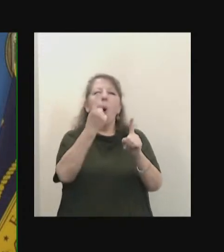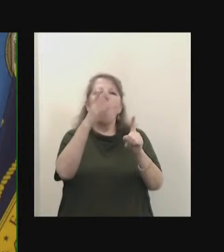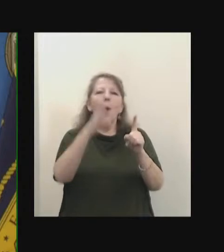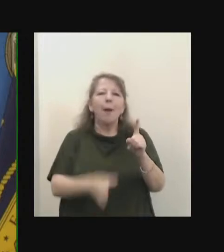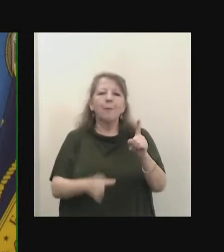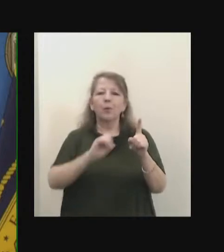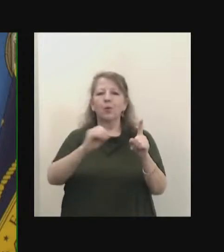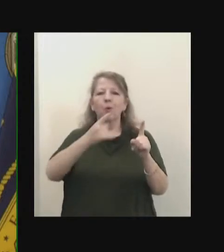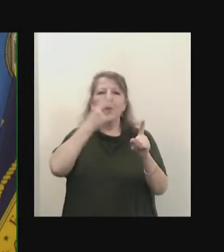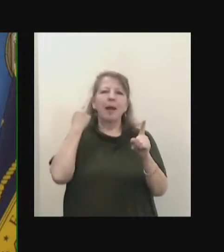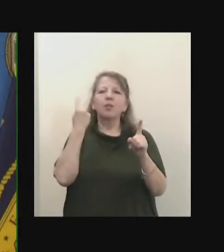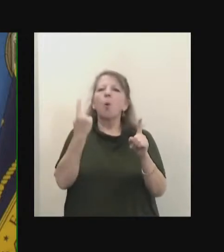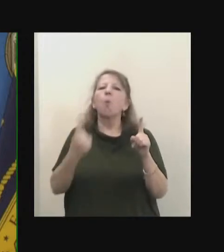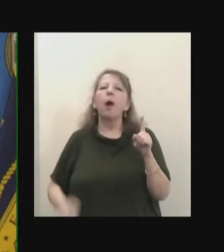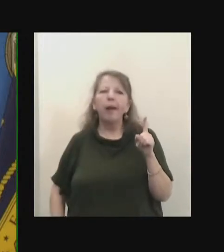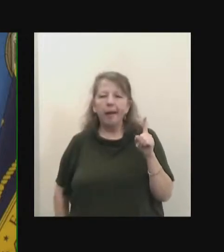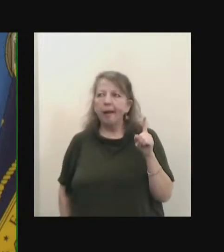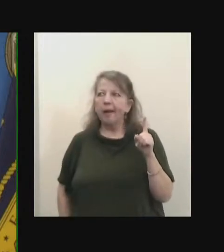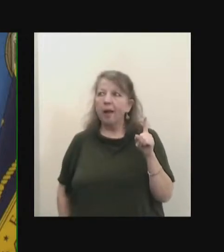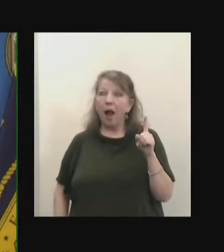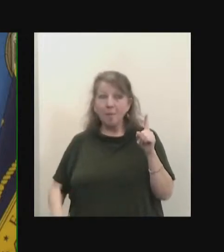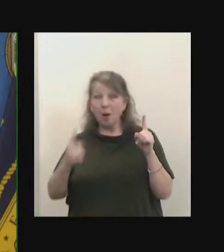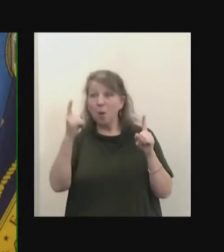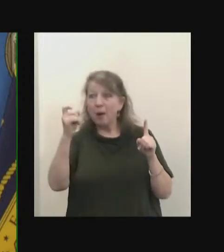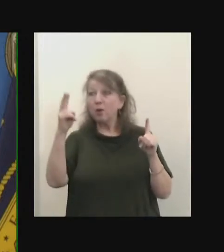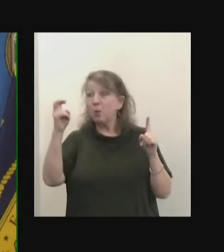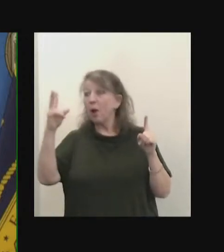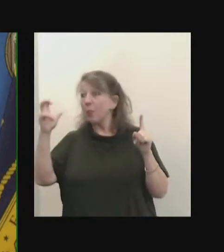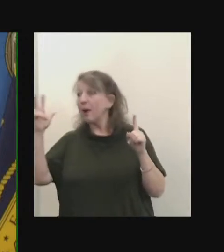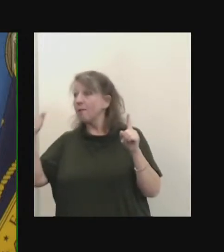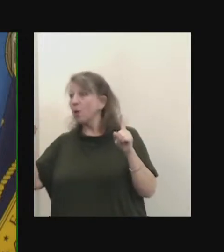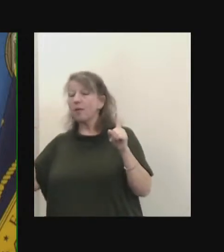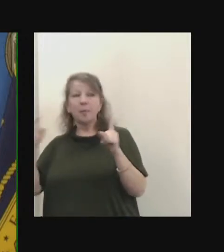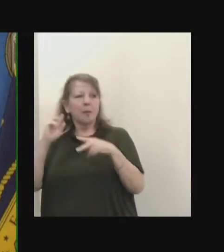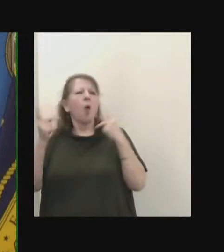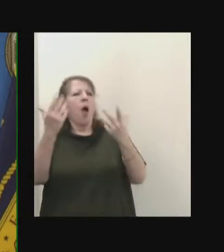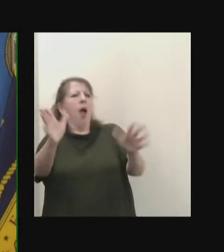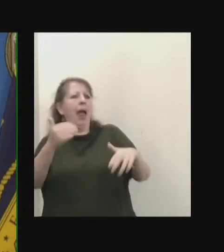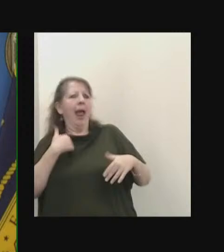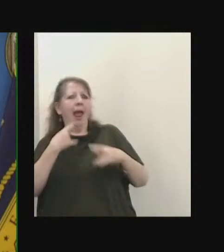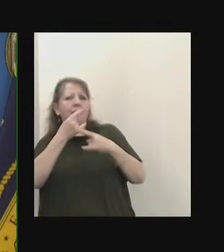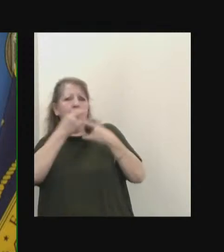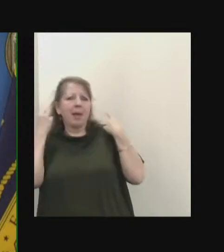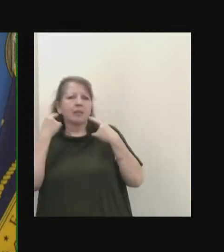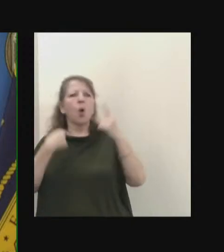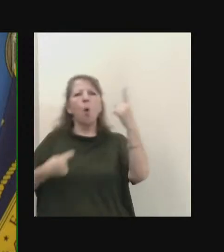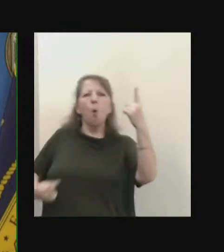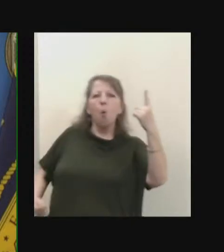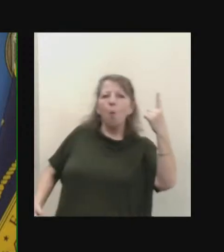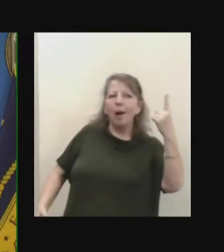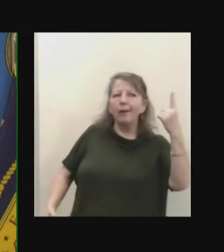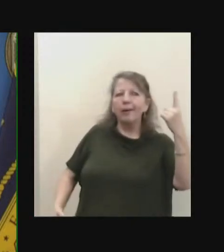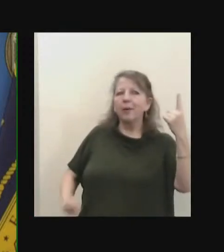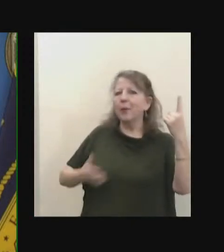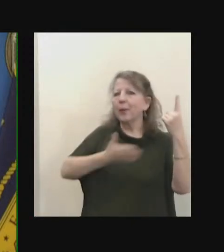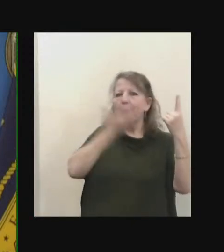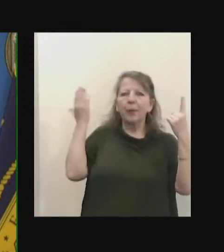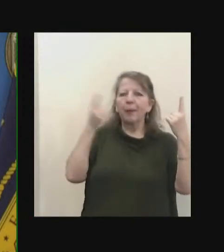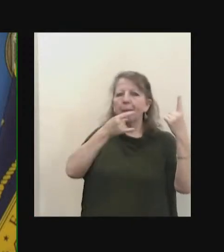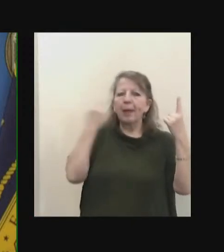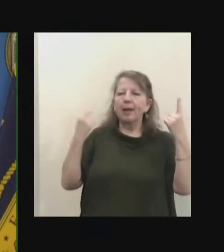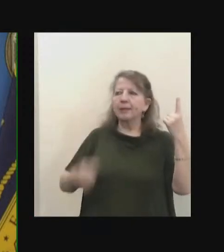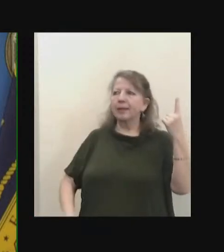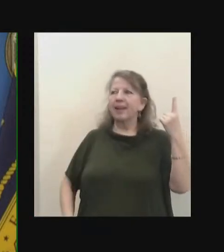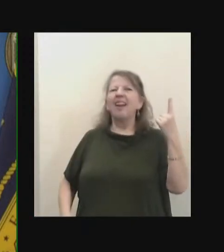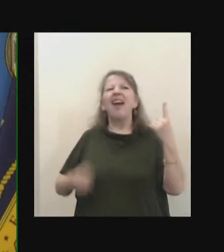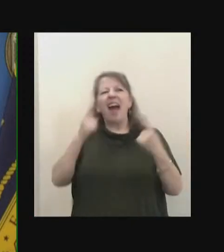mask while hundreds and hundreds of people were wearing masks at this grocery store. I think people get